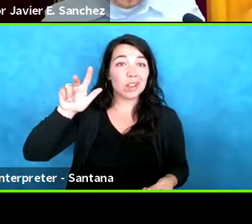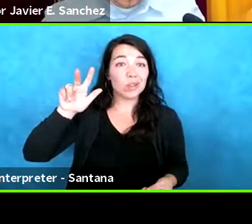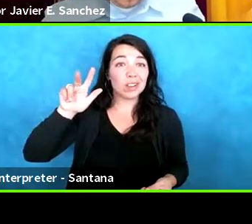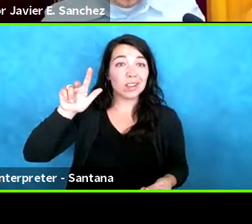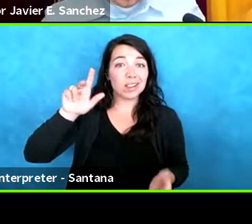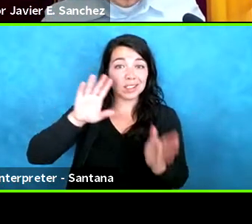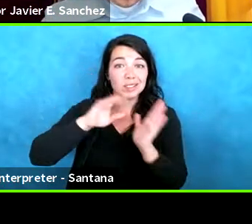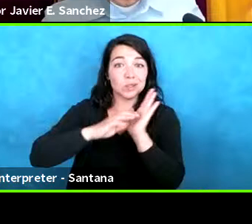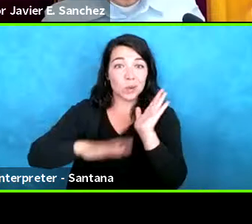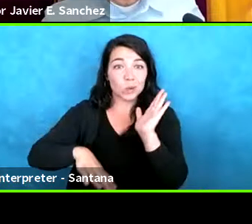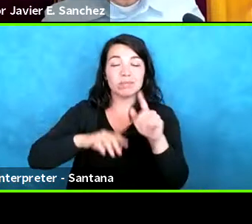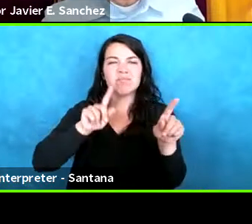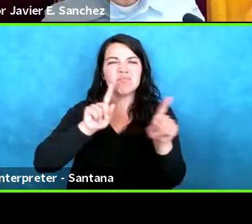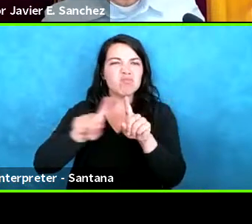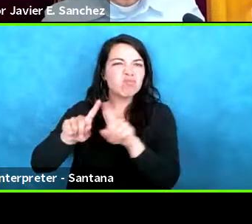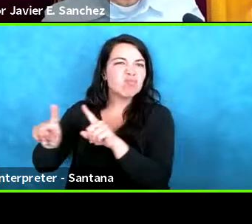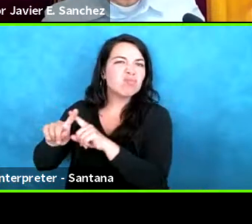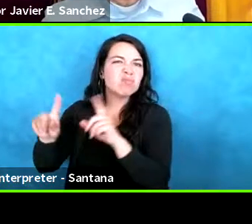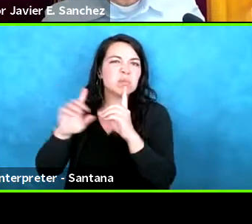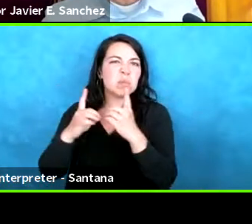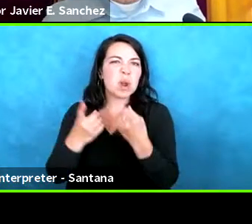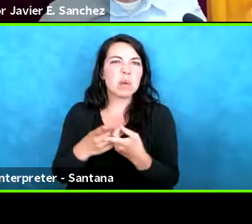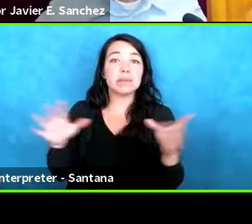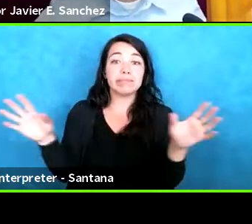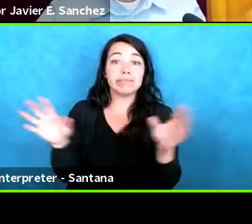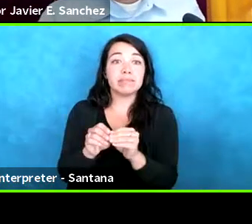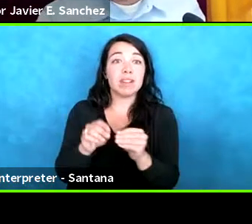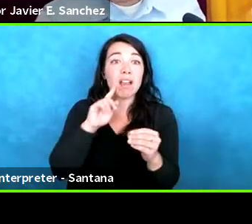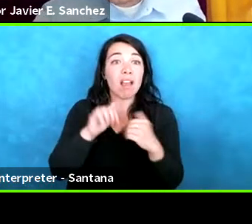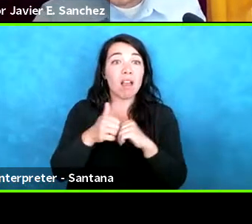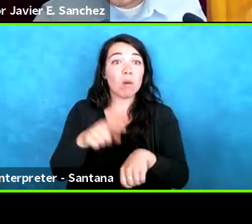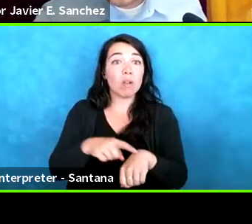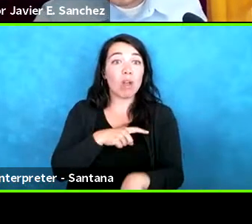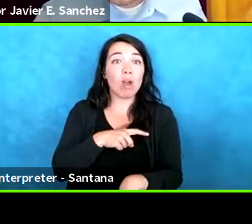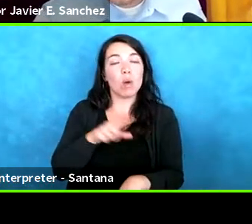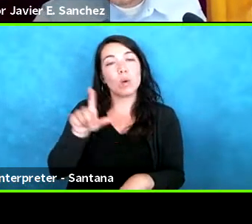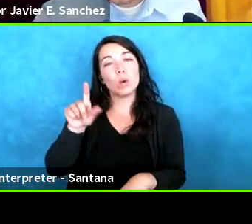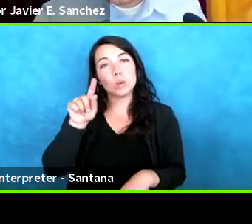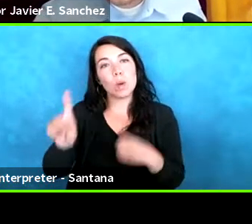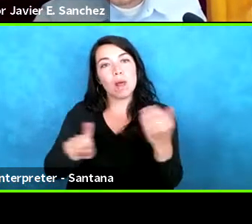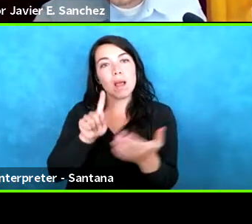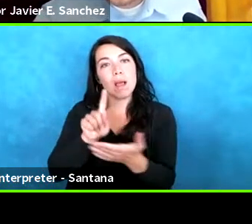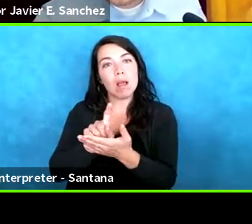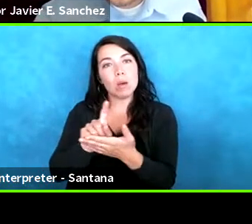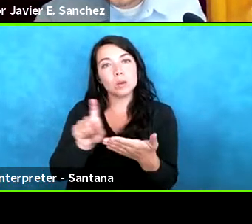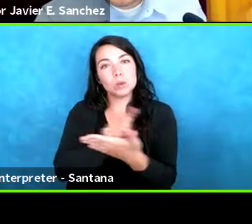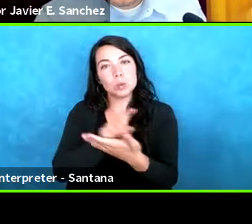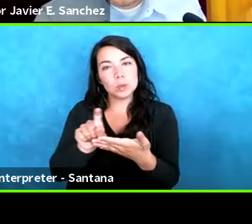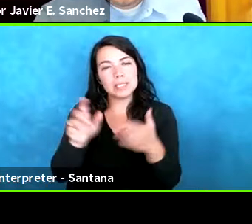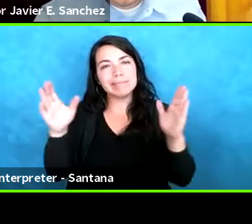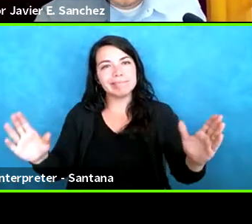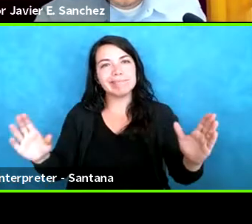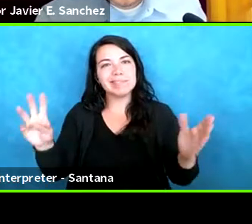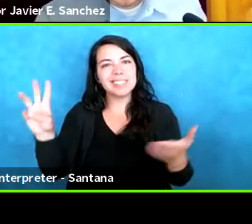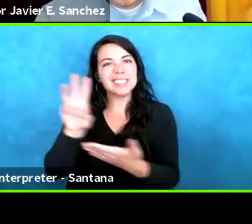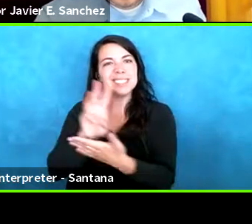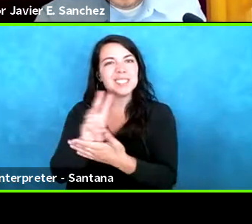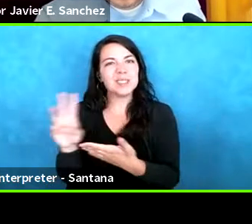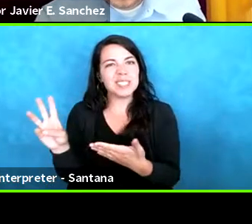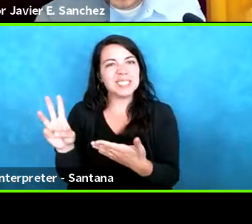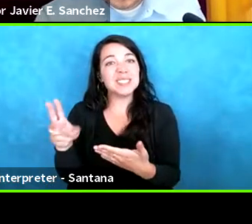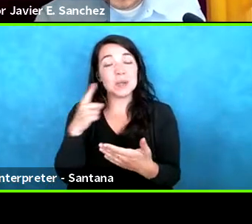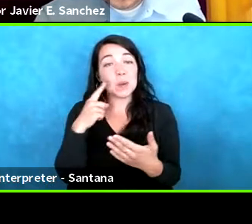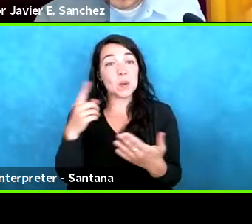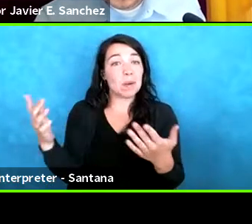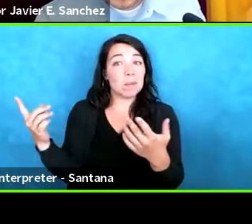for various departments throughout the city for a 6-week term, 20 hours a week. So I know if you see come to the city and you see a lot of youth around